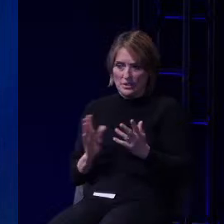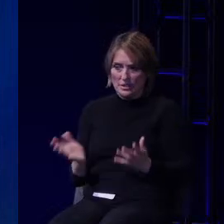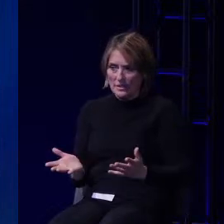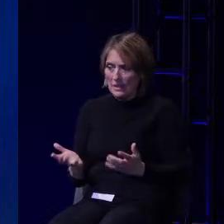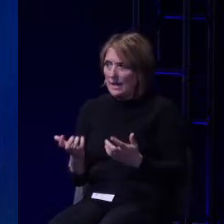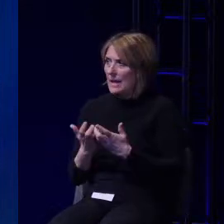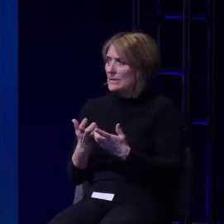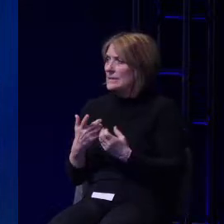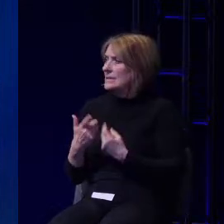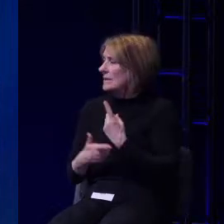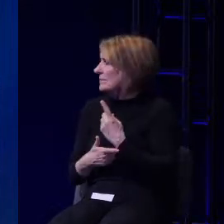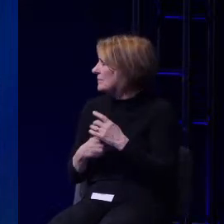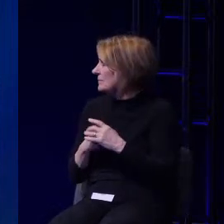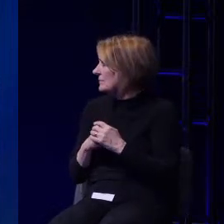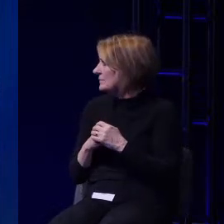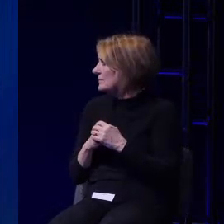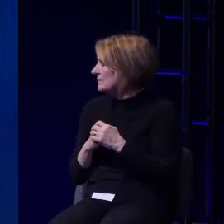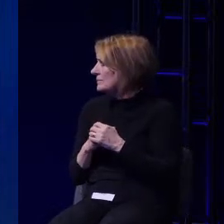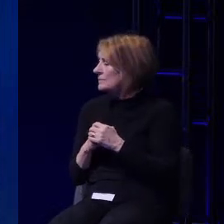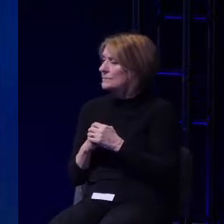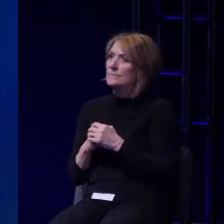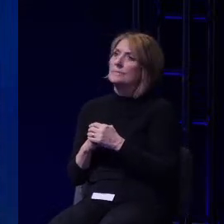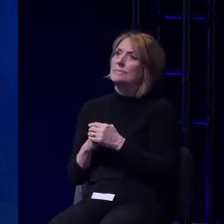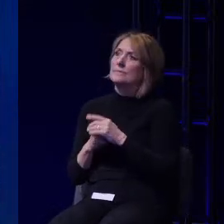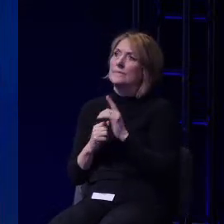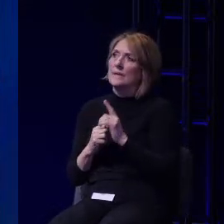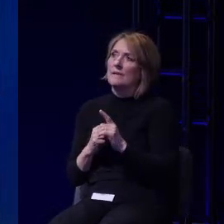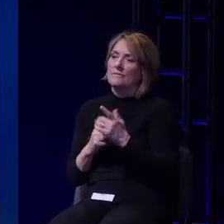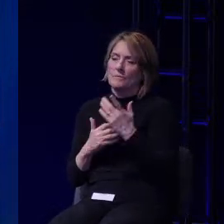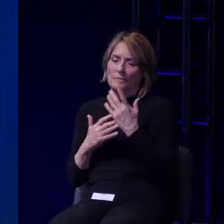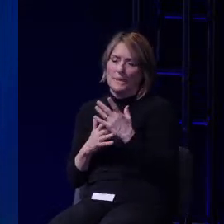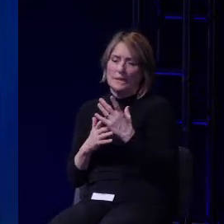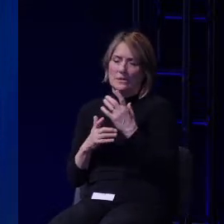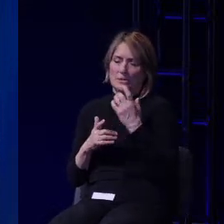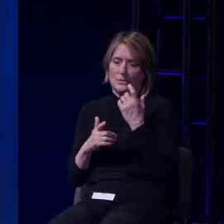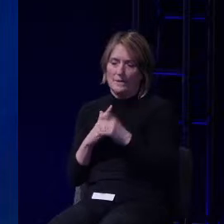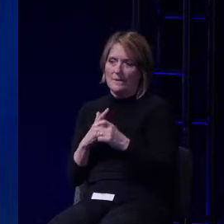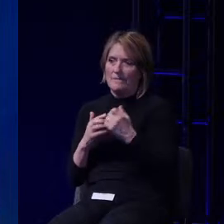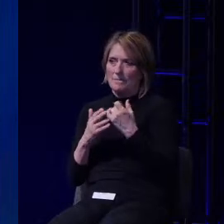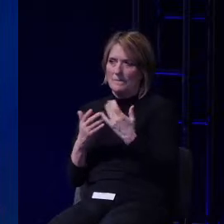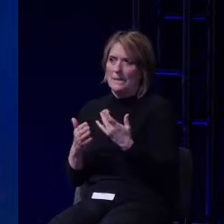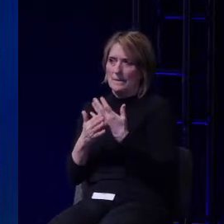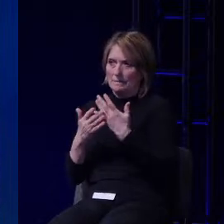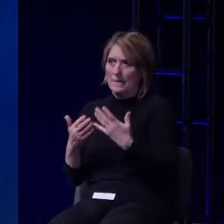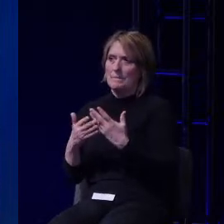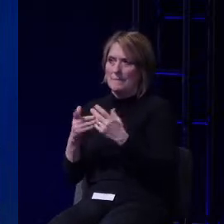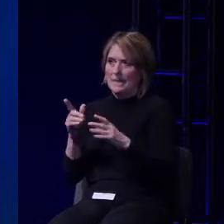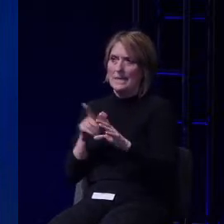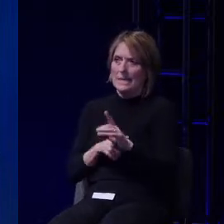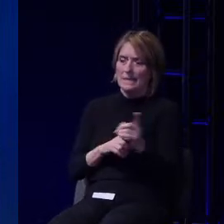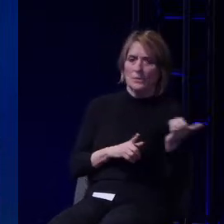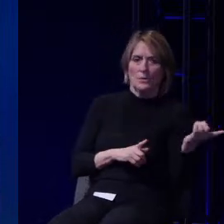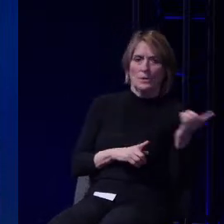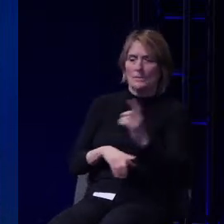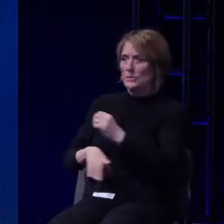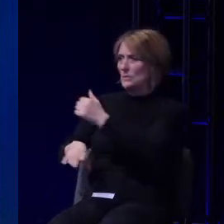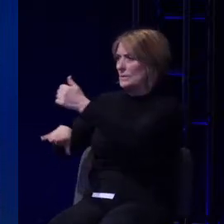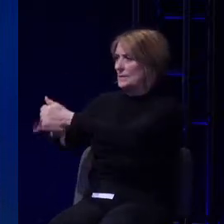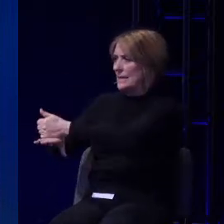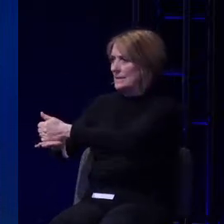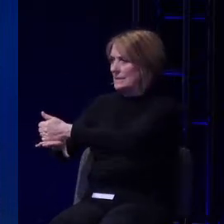about. And if you do that for years and years and years, when you walk into a set with a